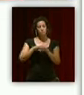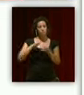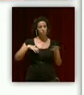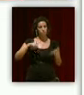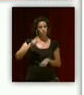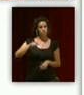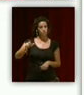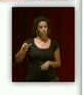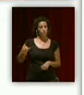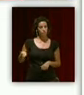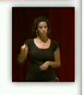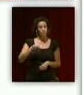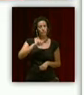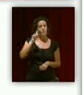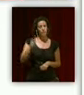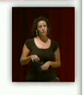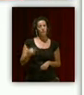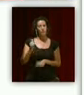sclerosis, and others.